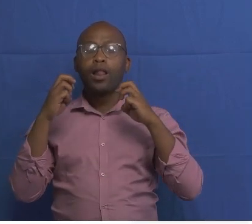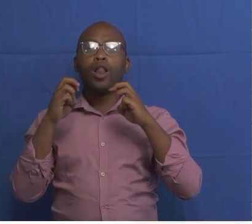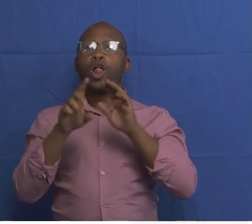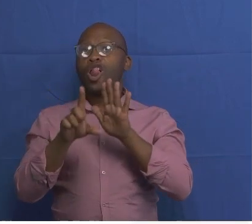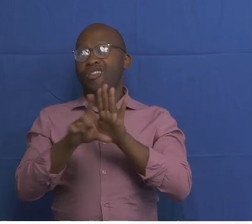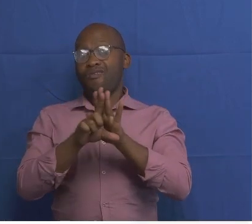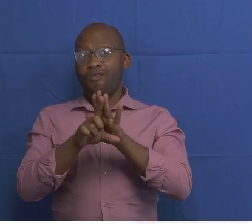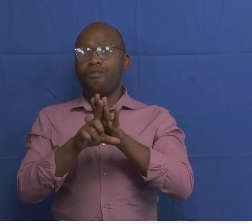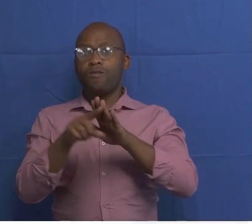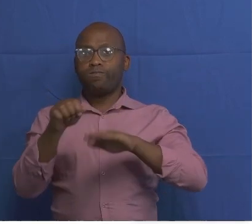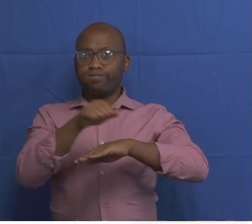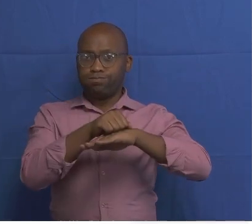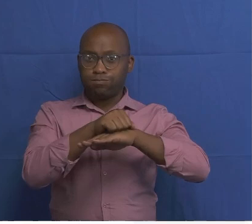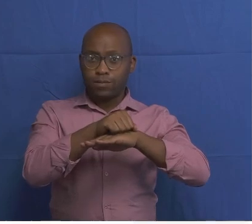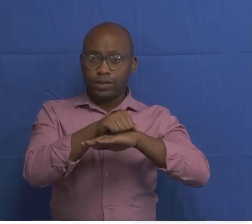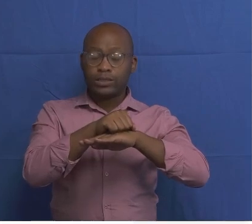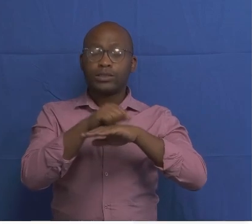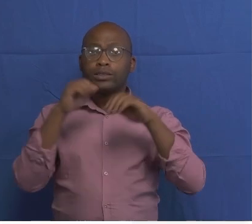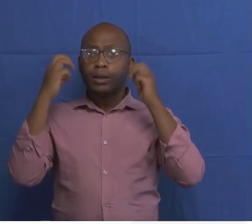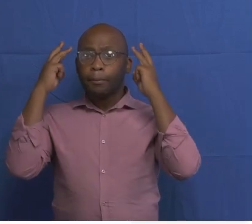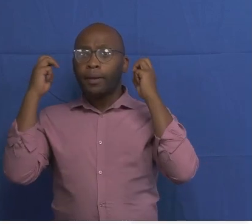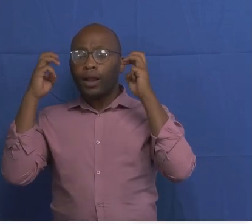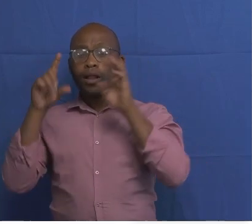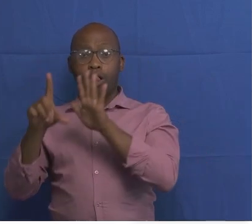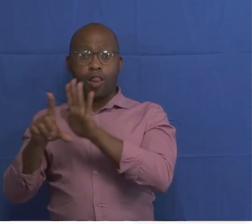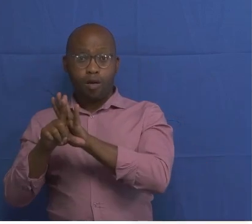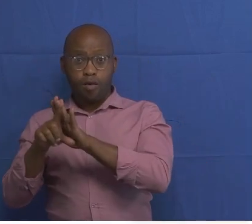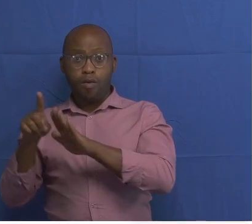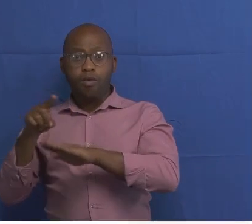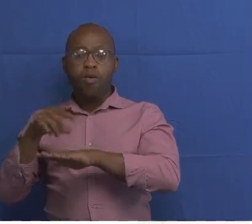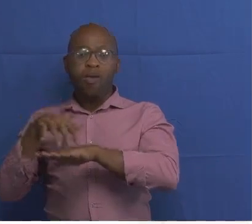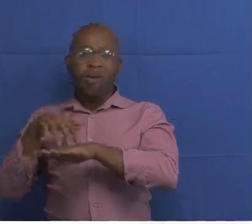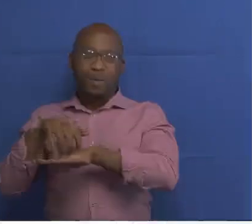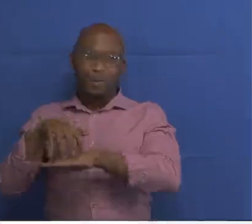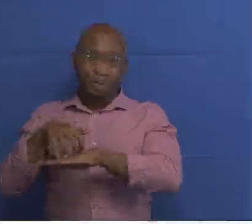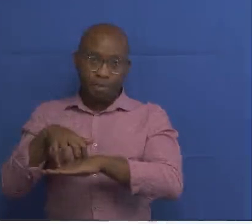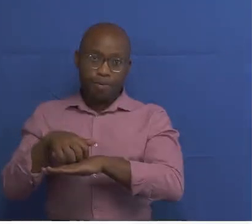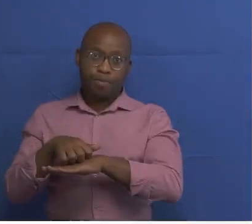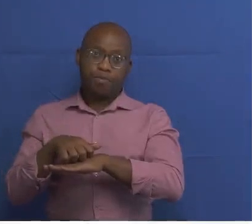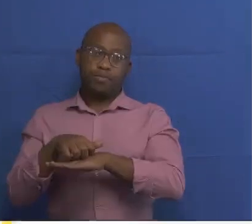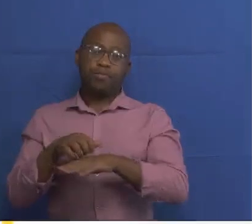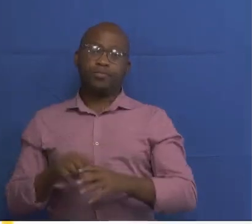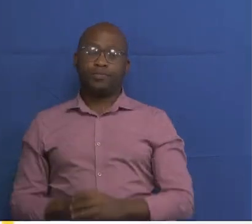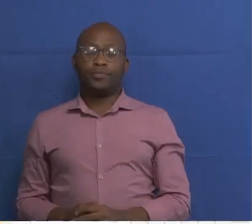we are also going to be looking at the basic format of a monohybrid cross.